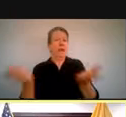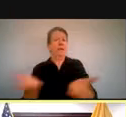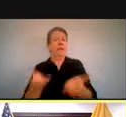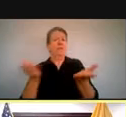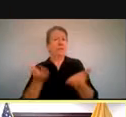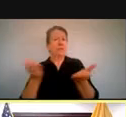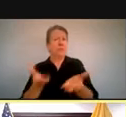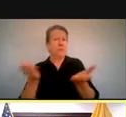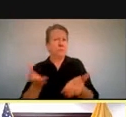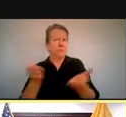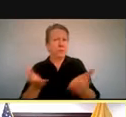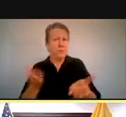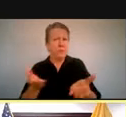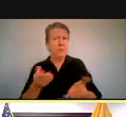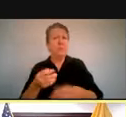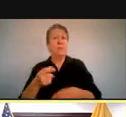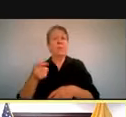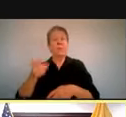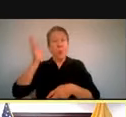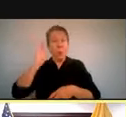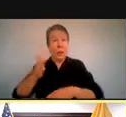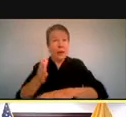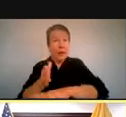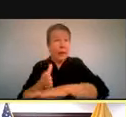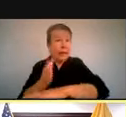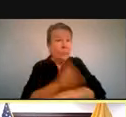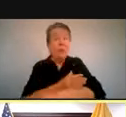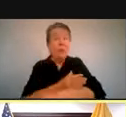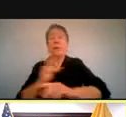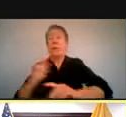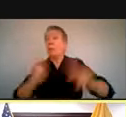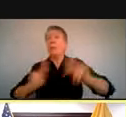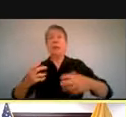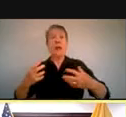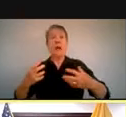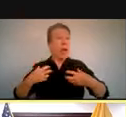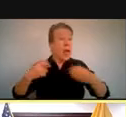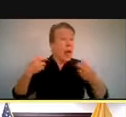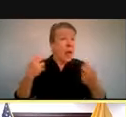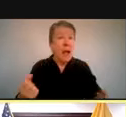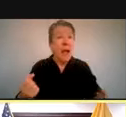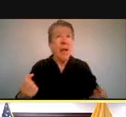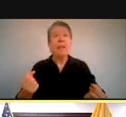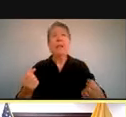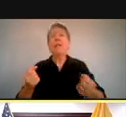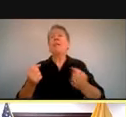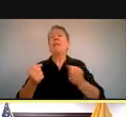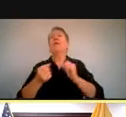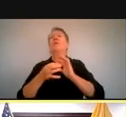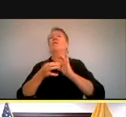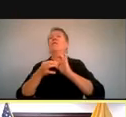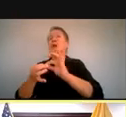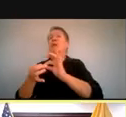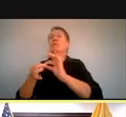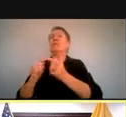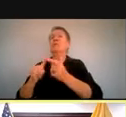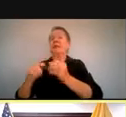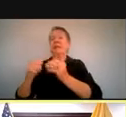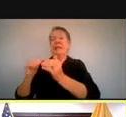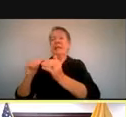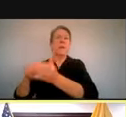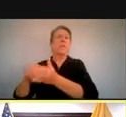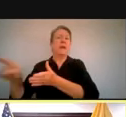in our communities are directly tied to economic opportunity and economic equality. And we are not yet, our job